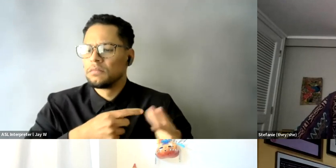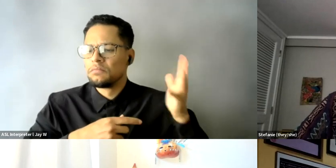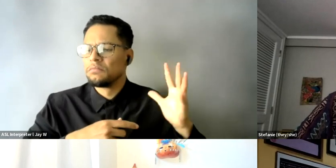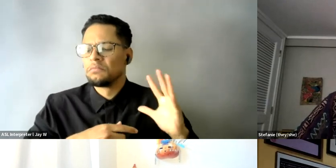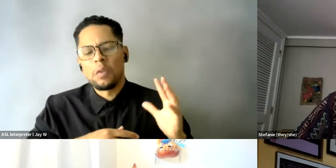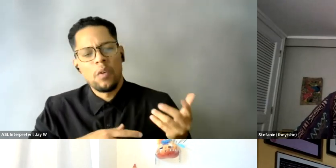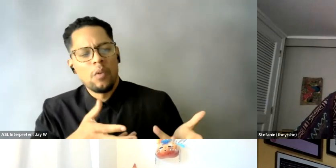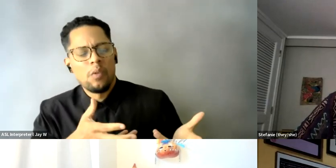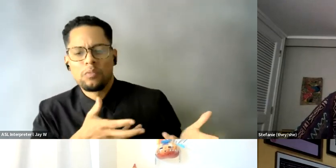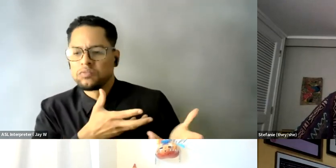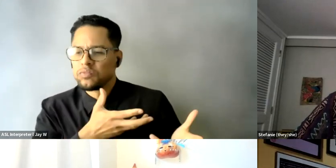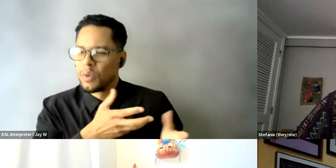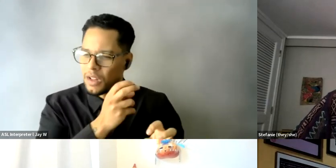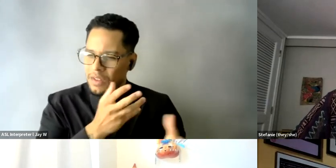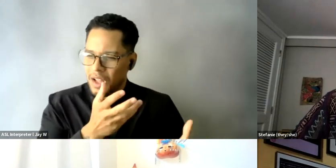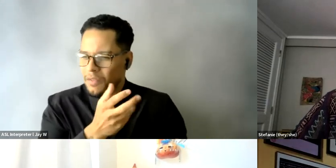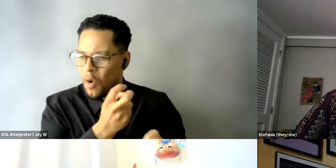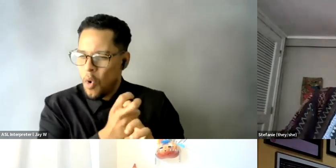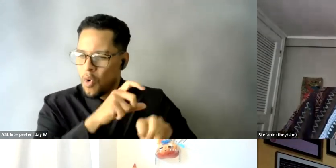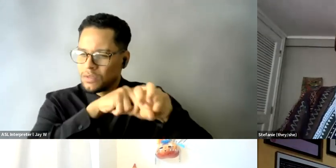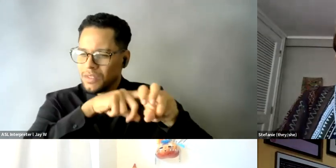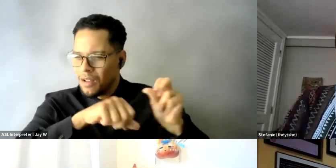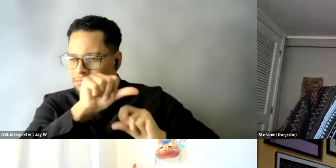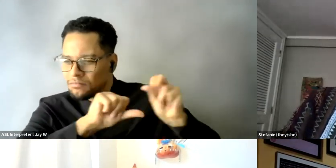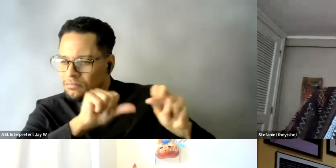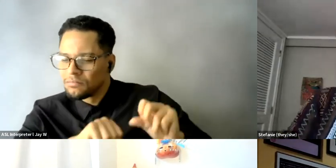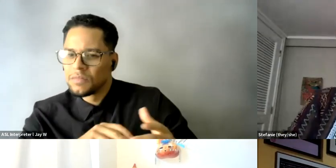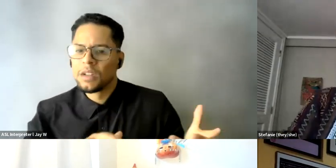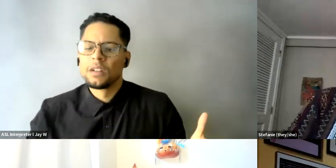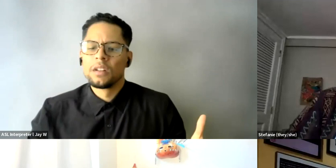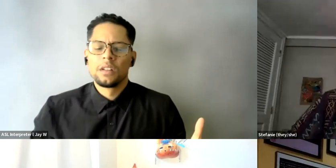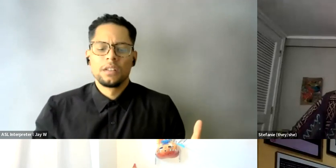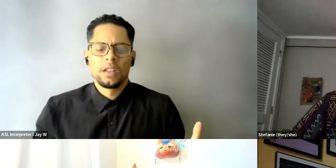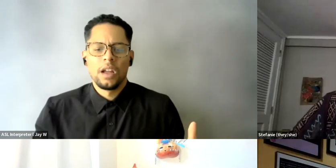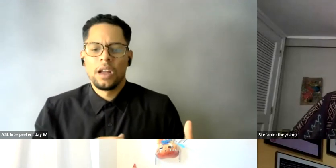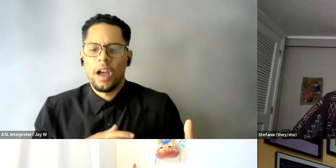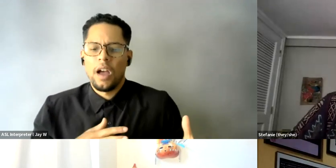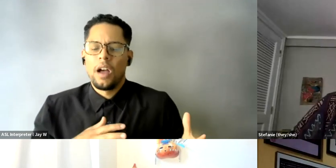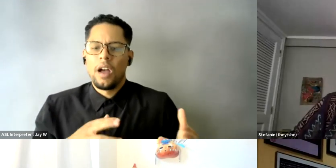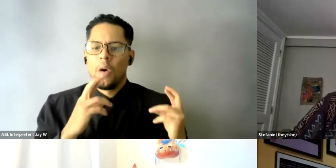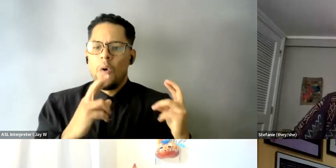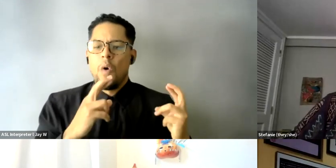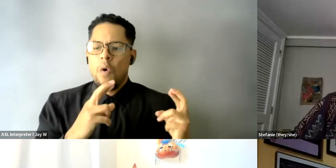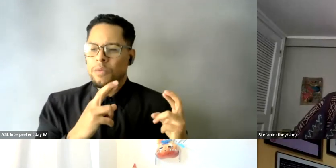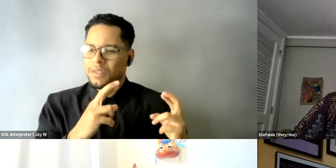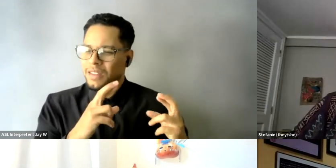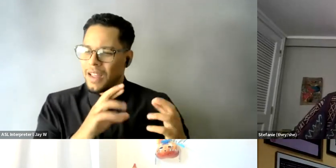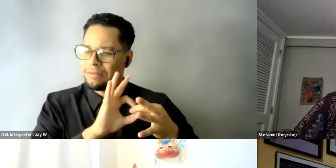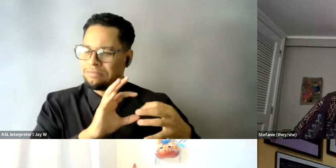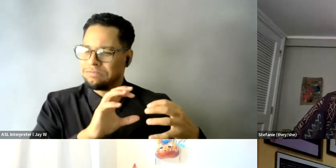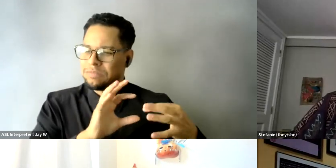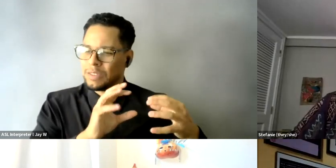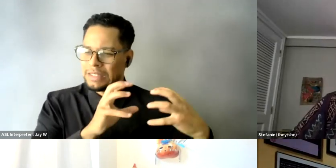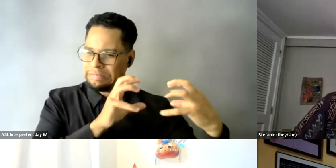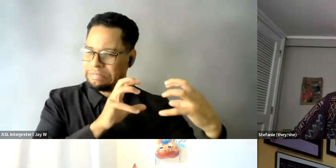like that a bunch of that, you know, that strife has paved the way for better ways of doing things. And I would